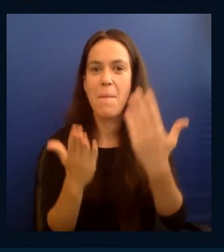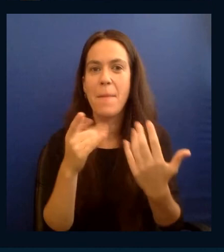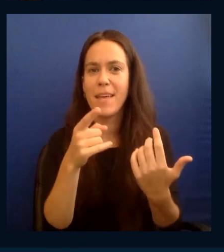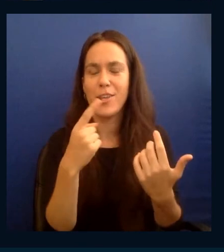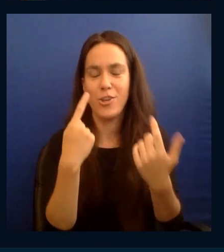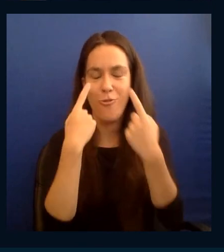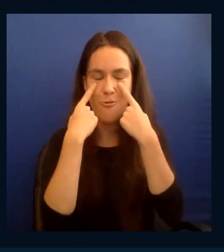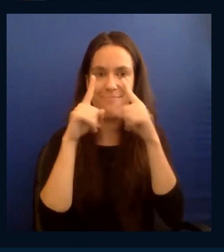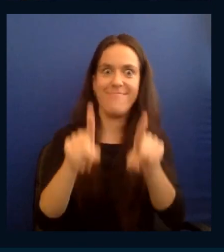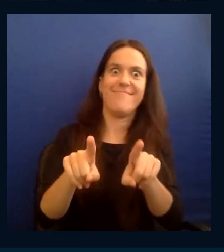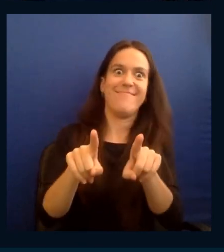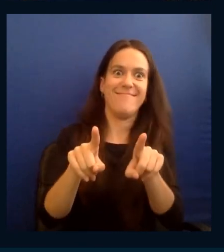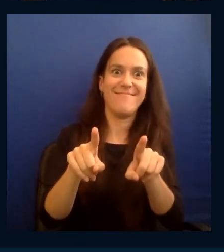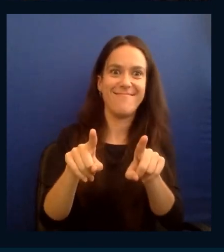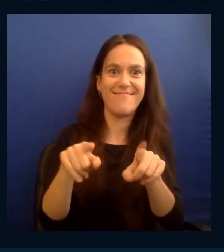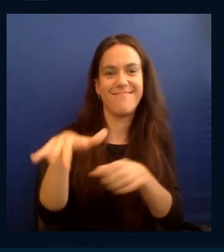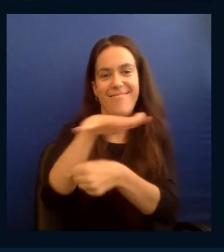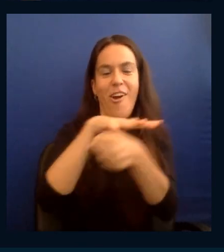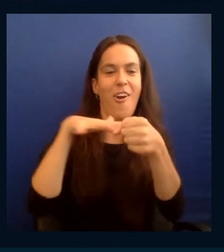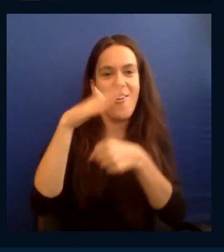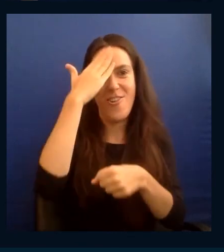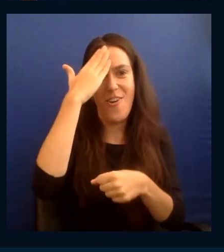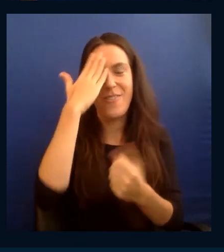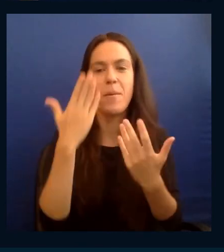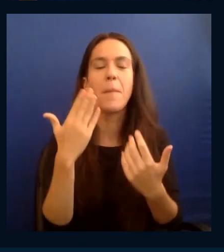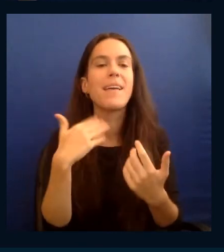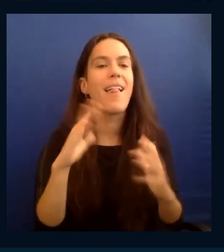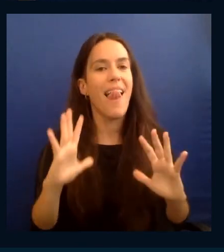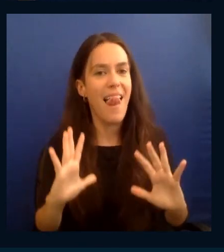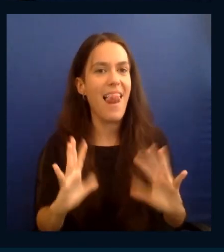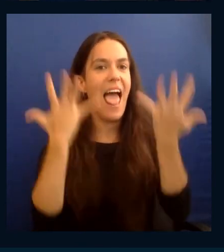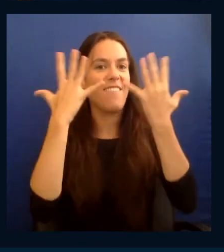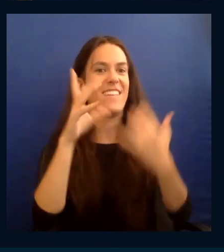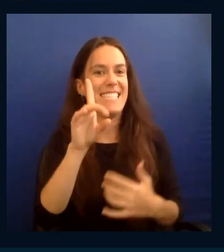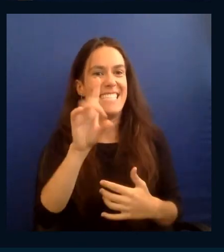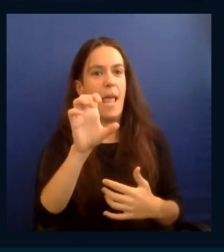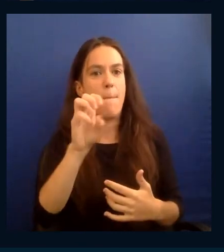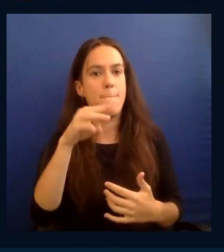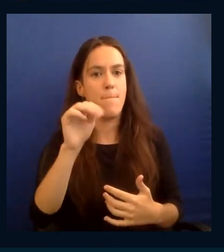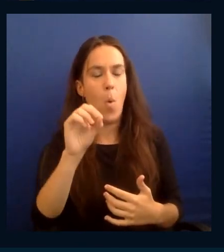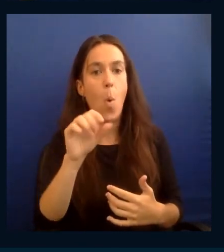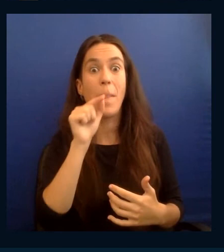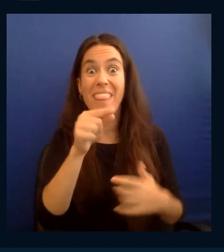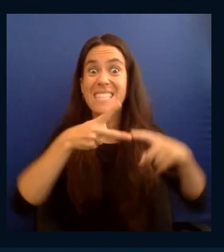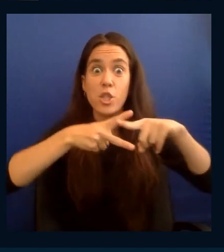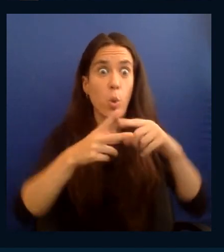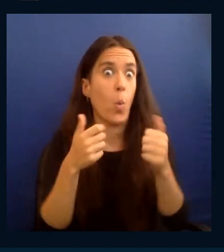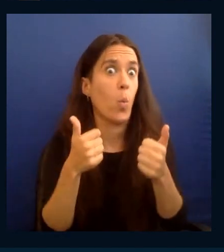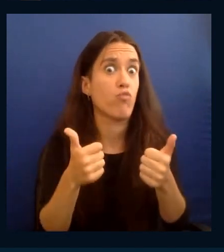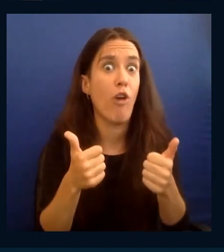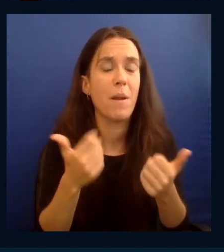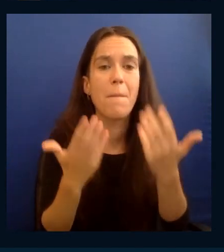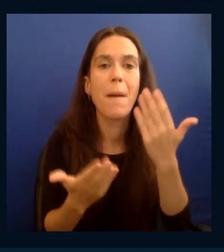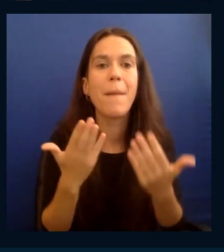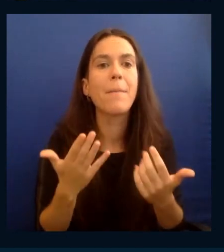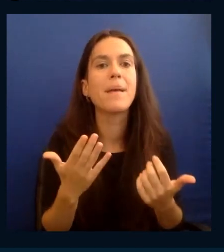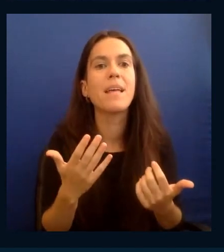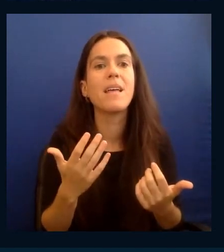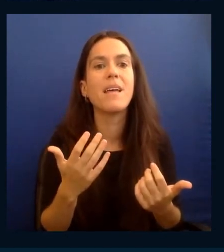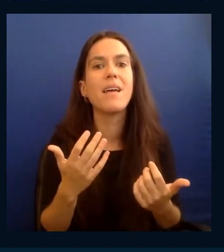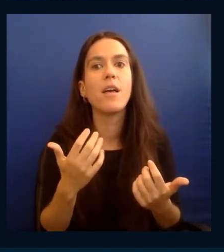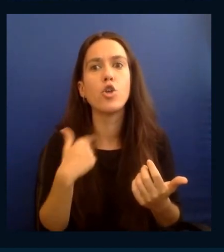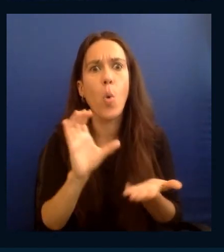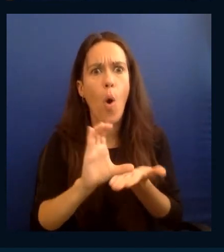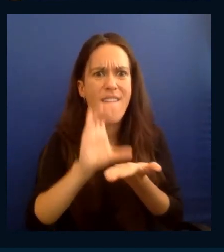recognizable to everyone in the industry. So we're going through a live demo, and these tools are fantastic, but maybe you've made some investments